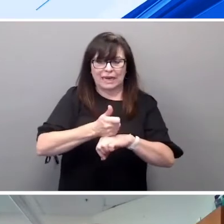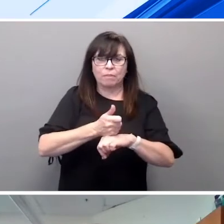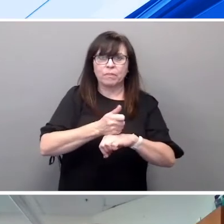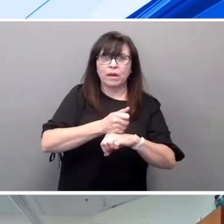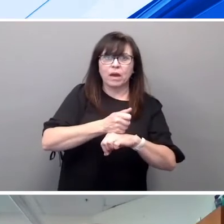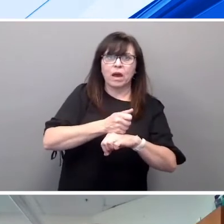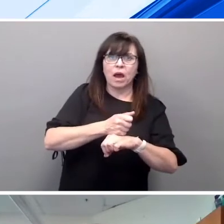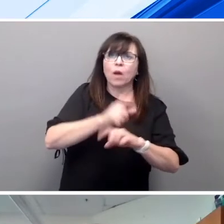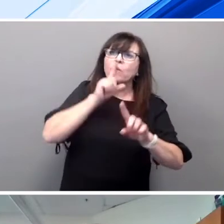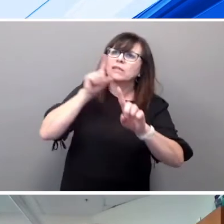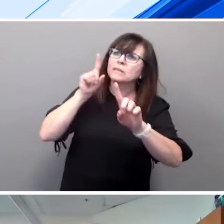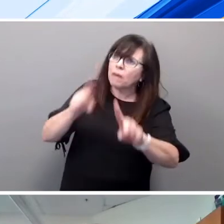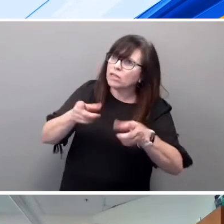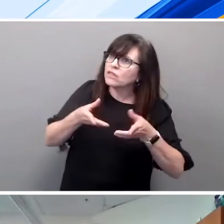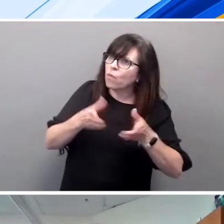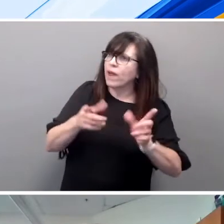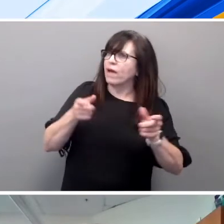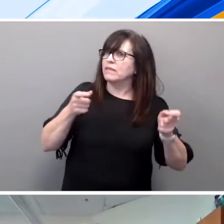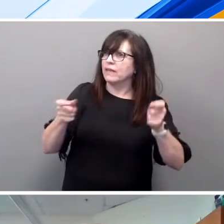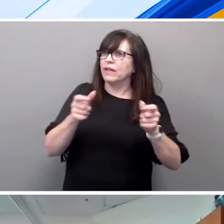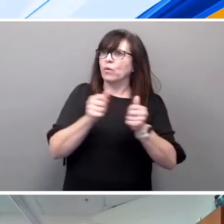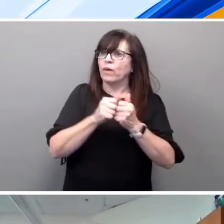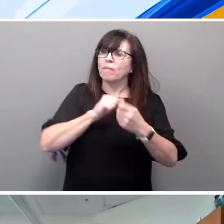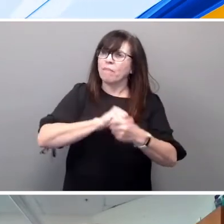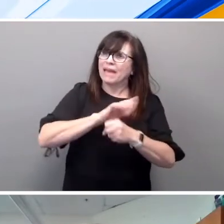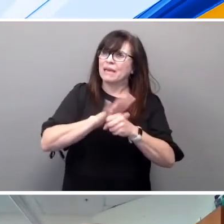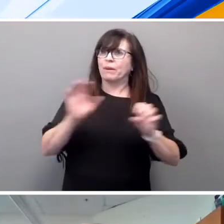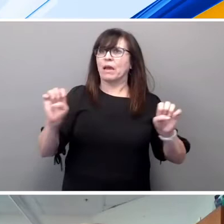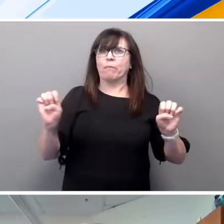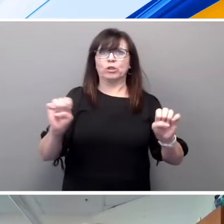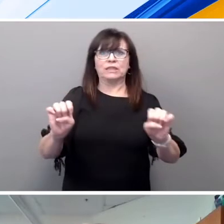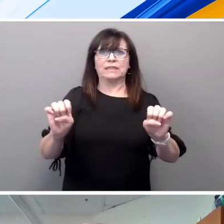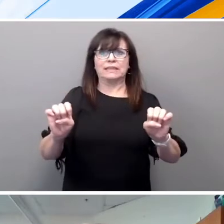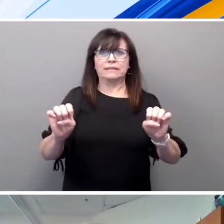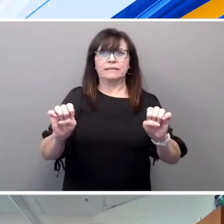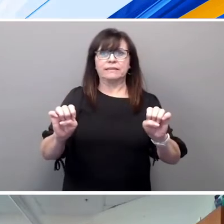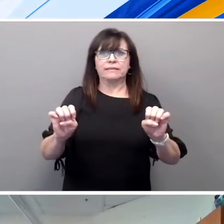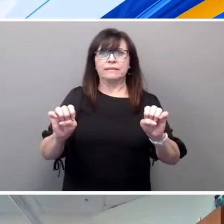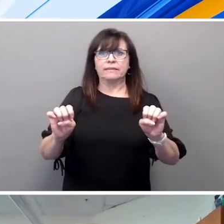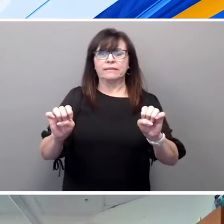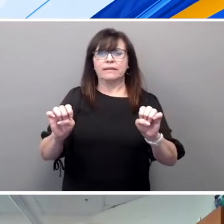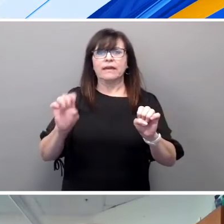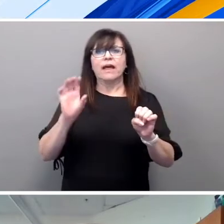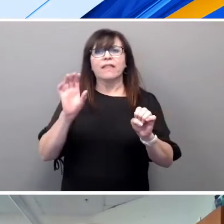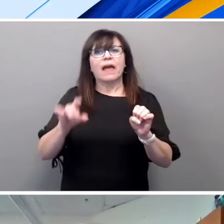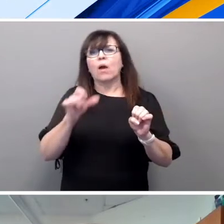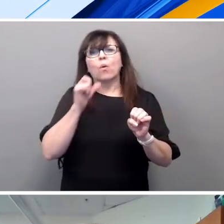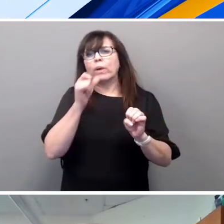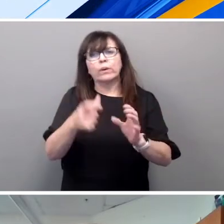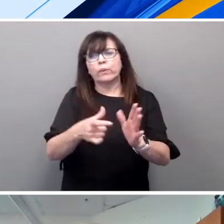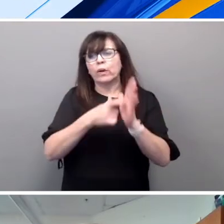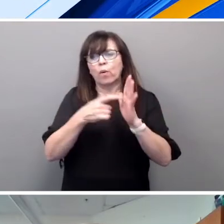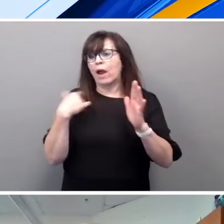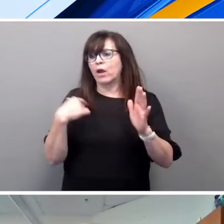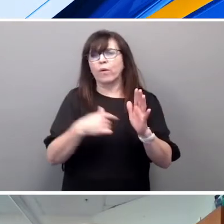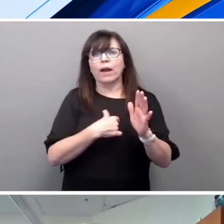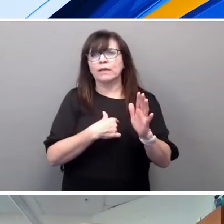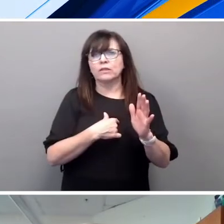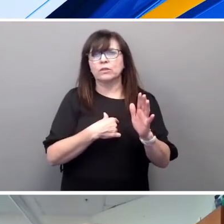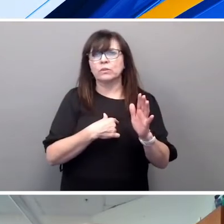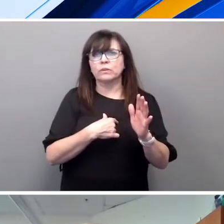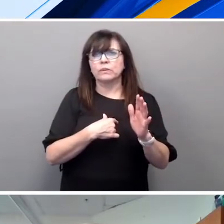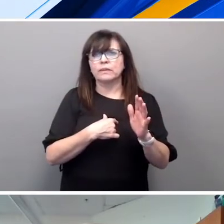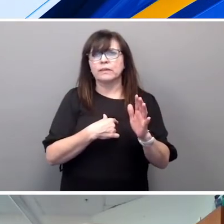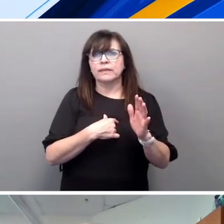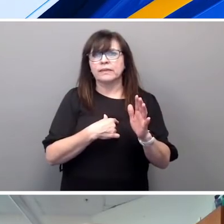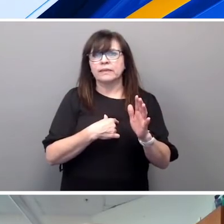responsive way of dealing with pandemic emergencies that wouldn't require us to, let's just say we were going to